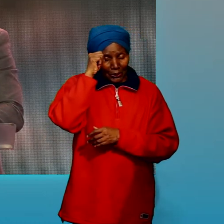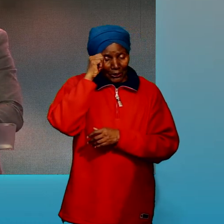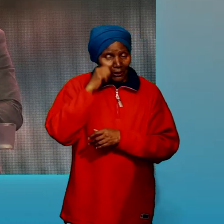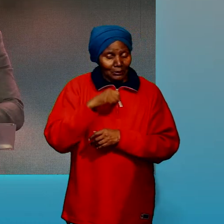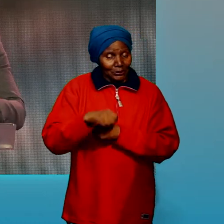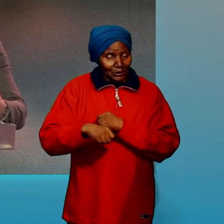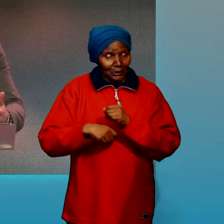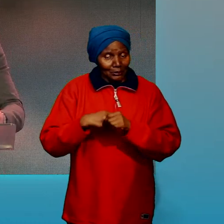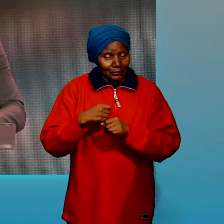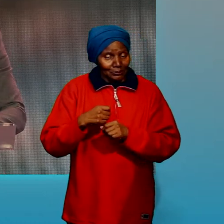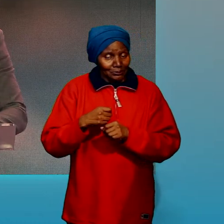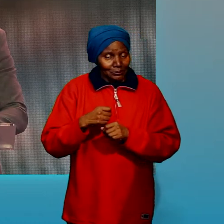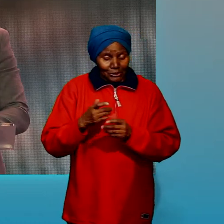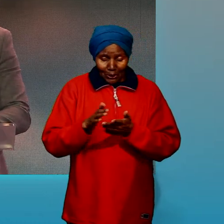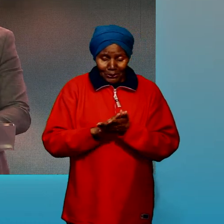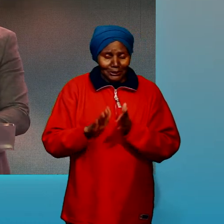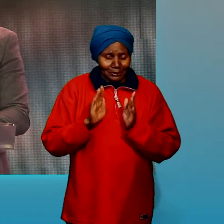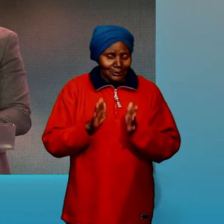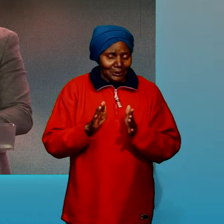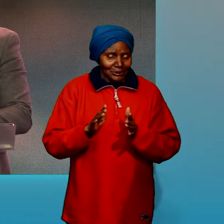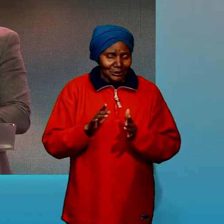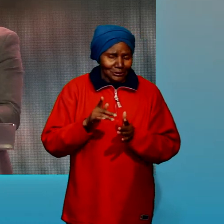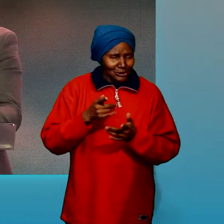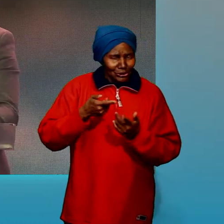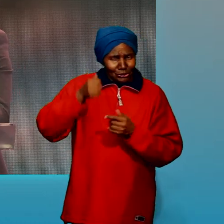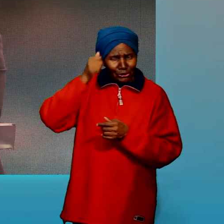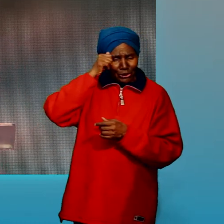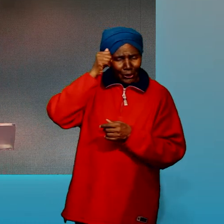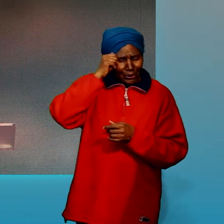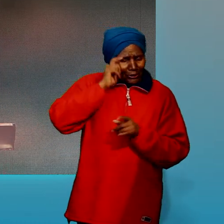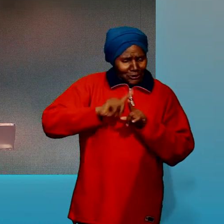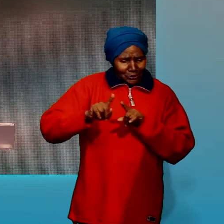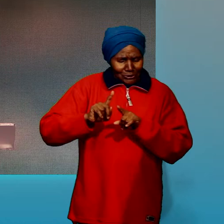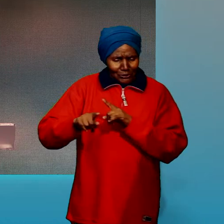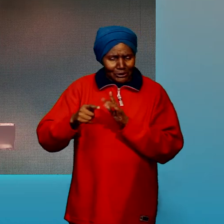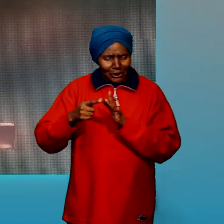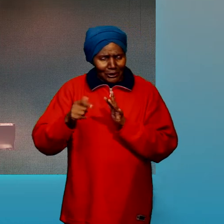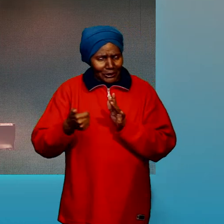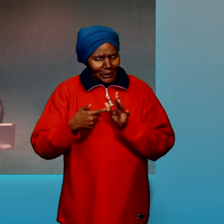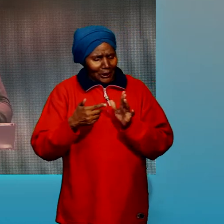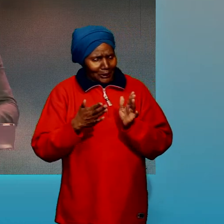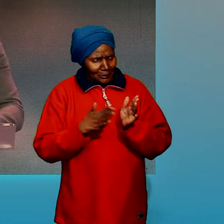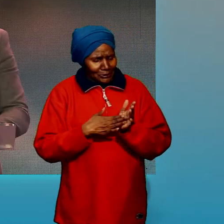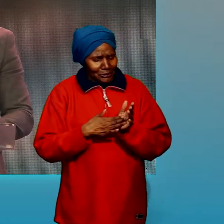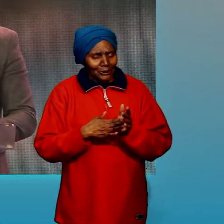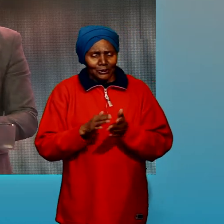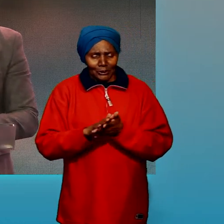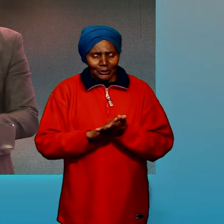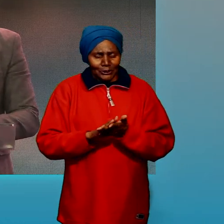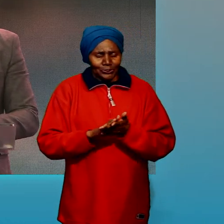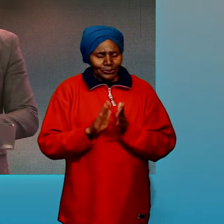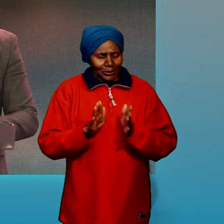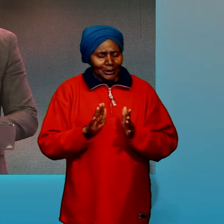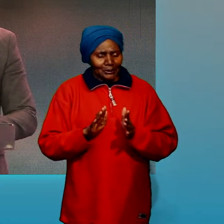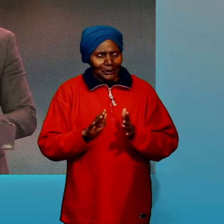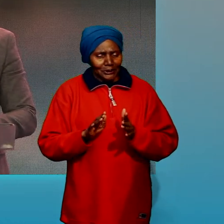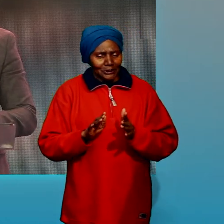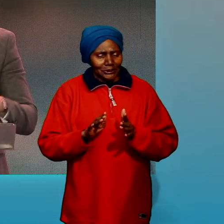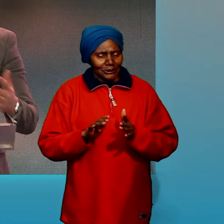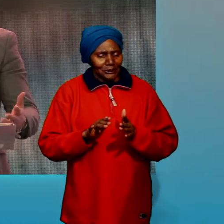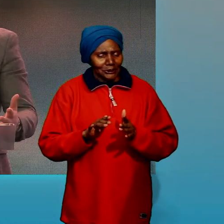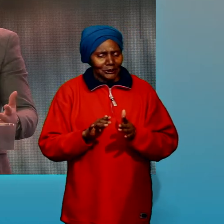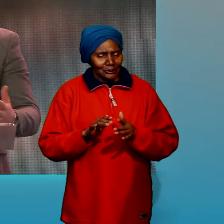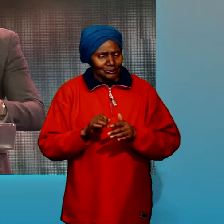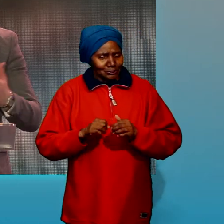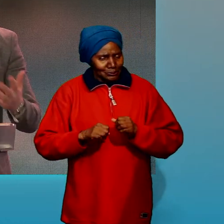and produce something of God's kingdom. Otherwise, we're simply left with spiritually strong, significant information, but